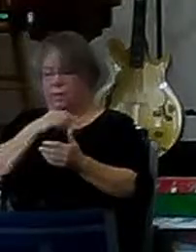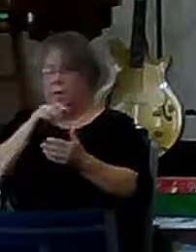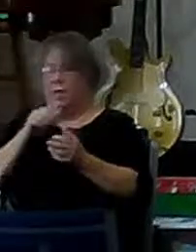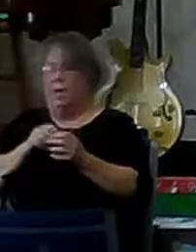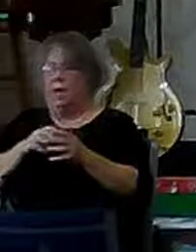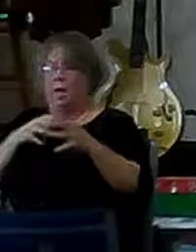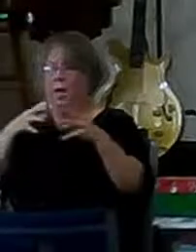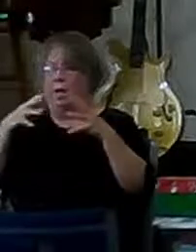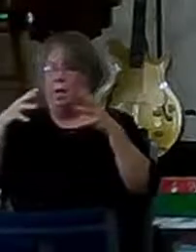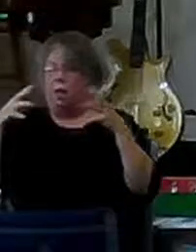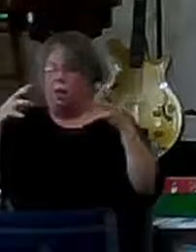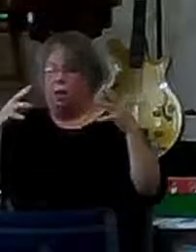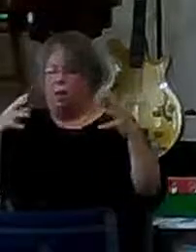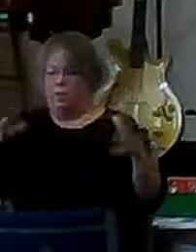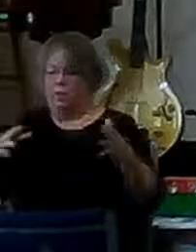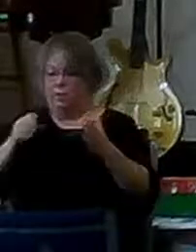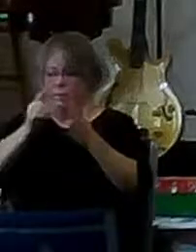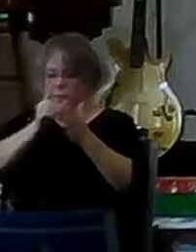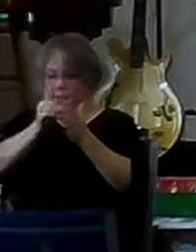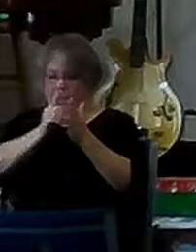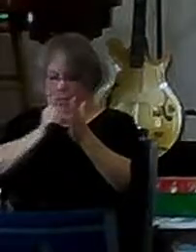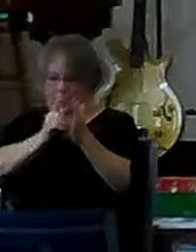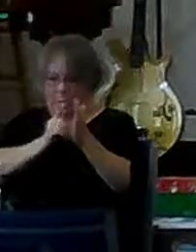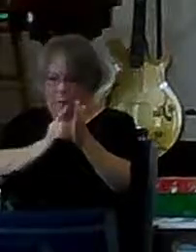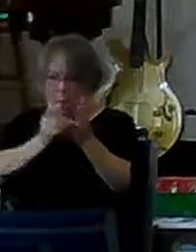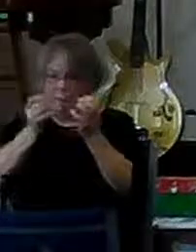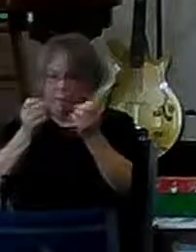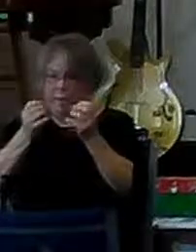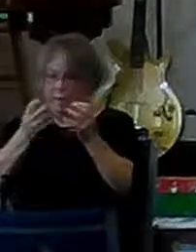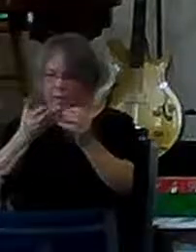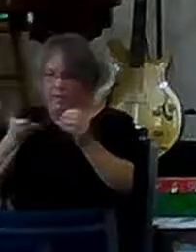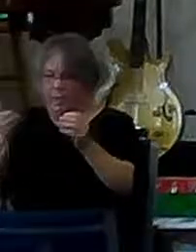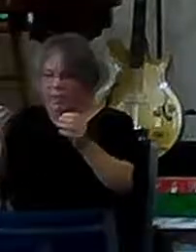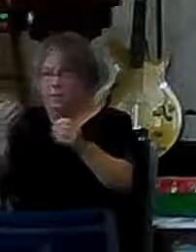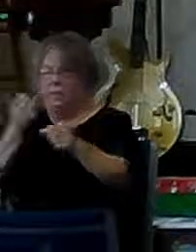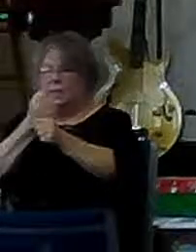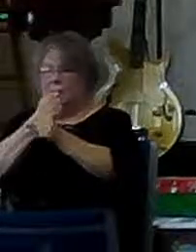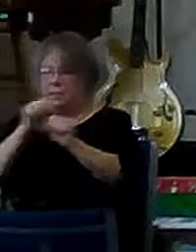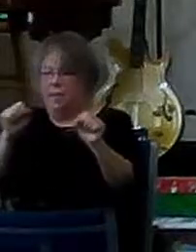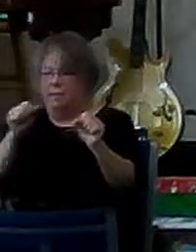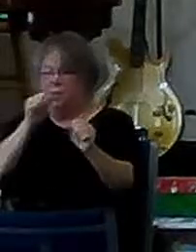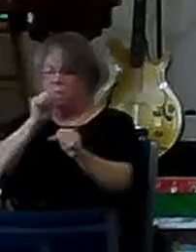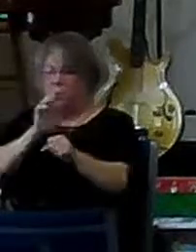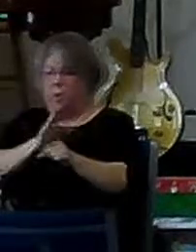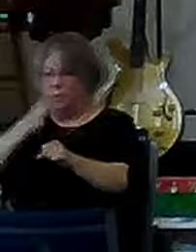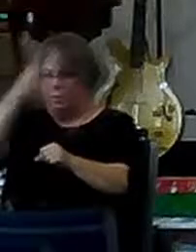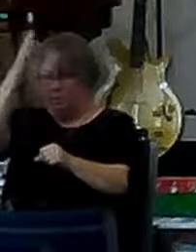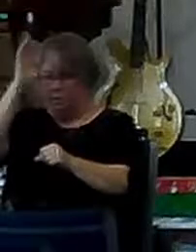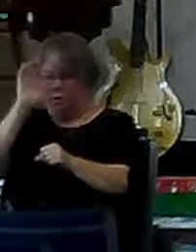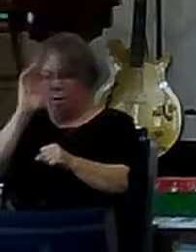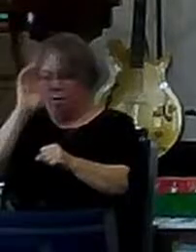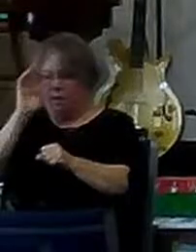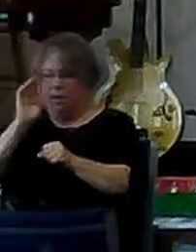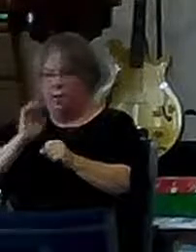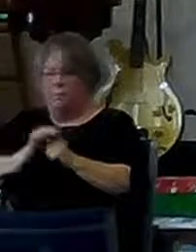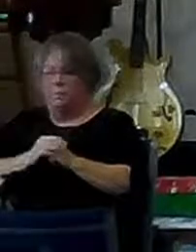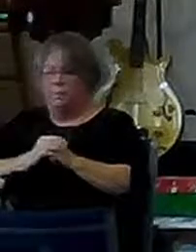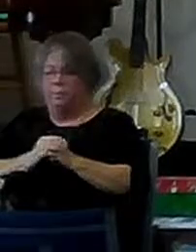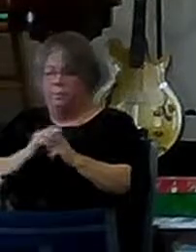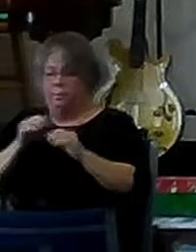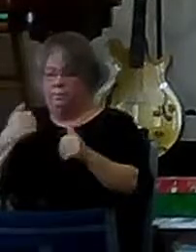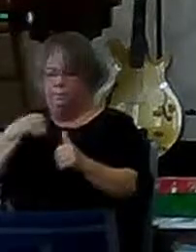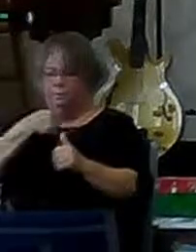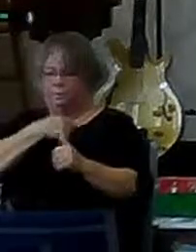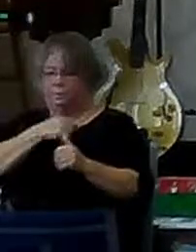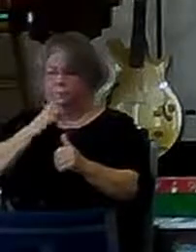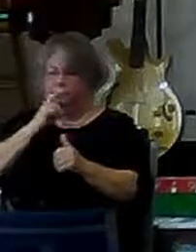great detail of many of the saving promises of God and how we